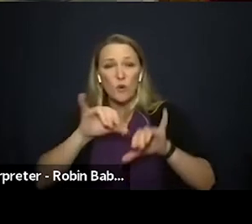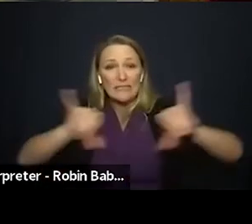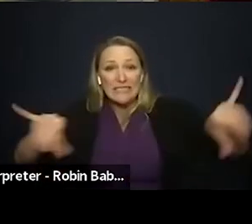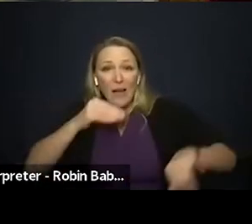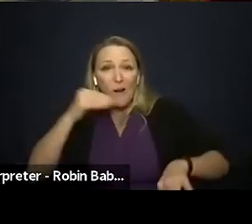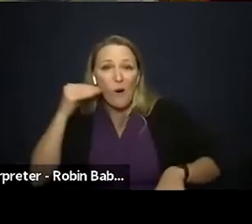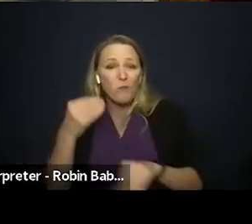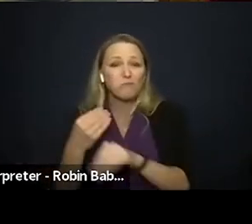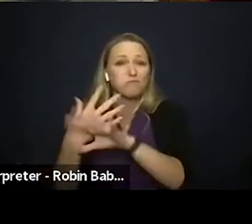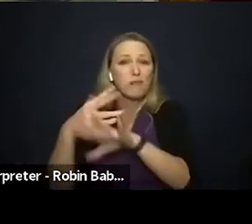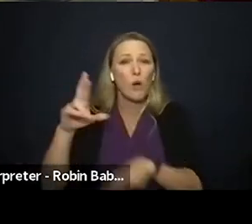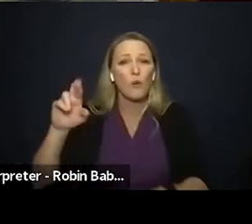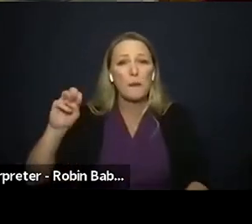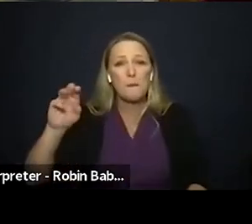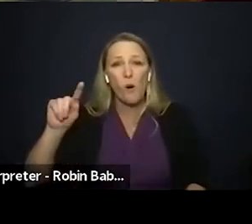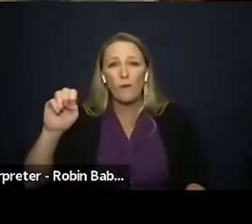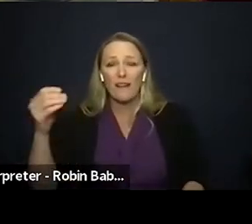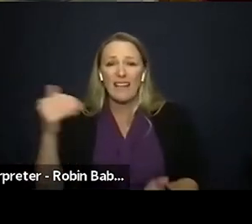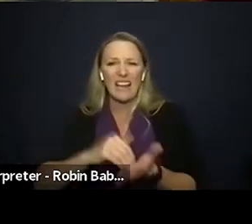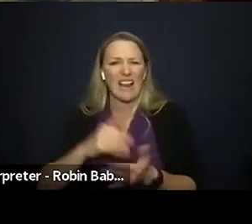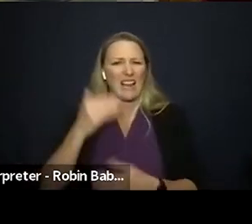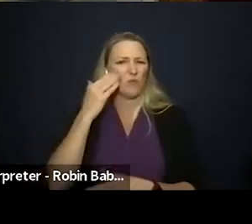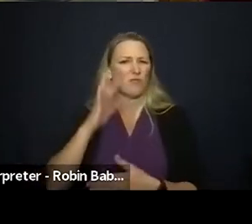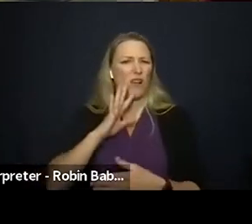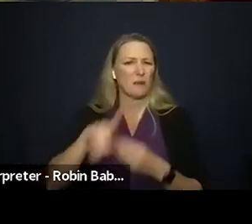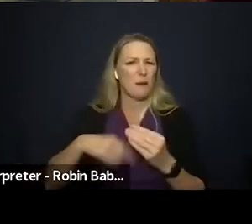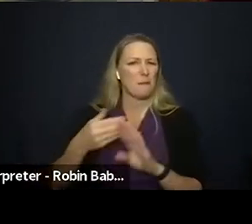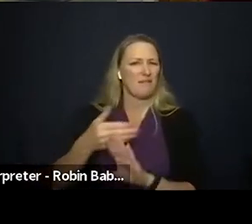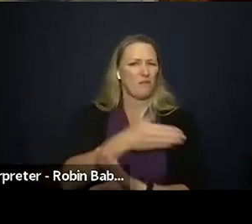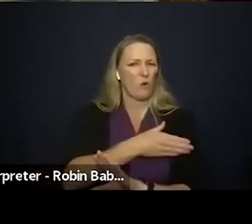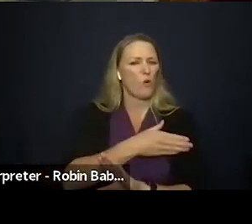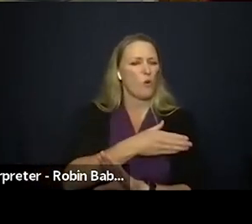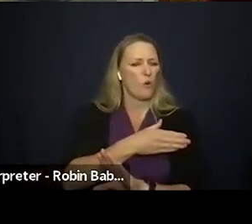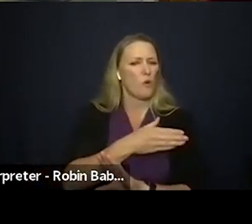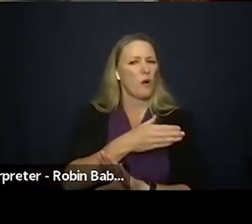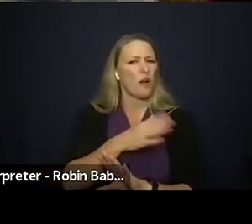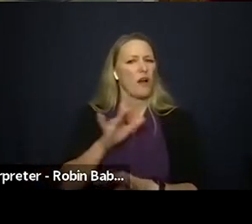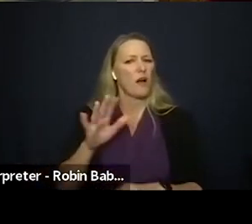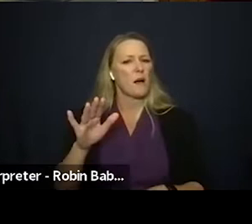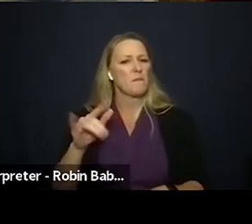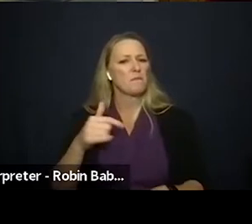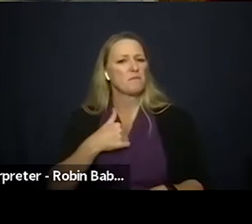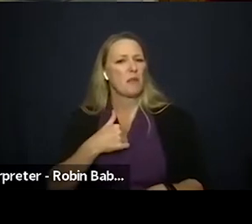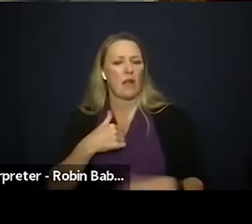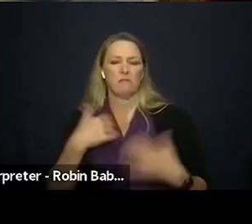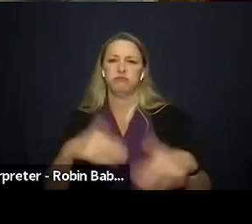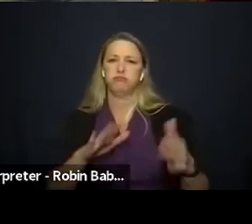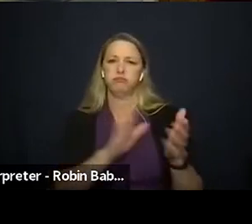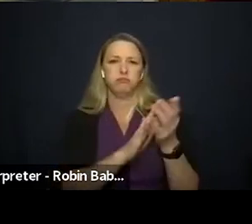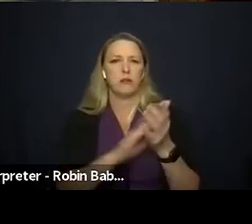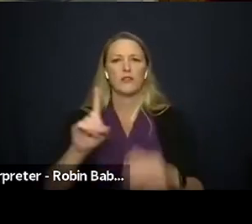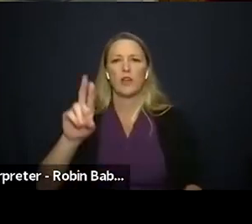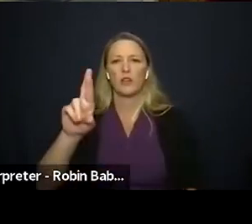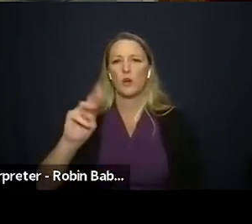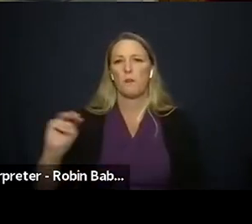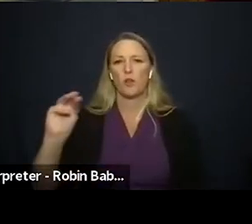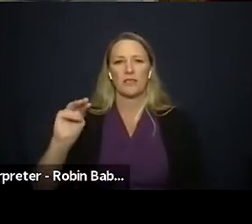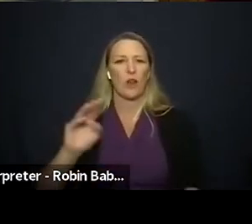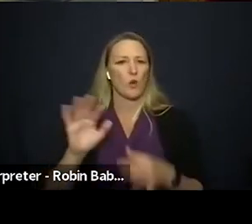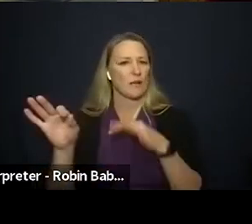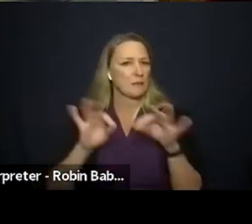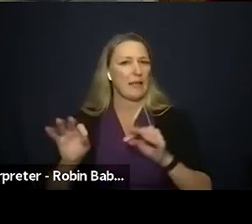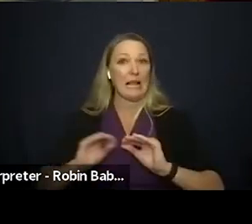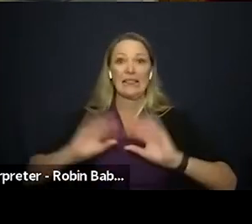this was stated last meeting but i and i belie and i applaud uh dr maldonado for explaining it